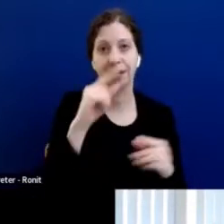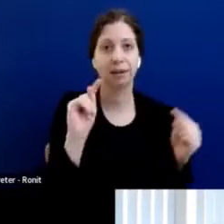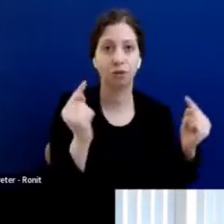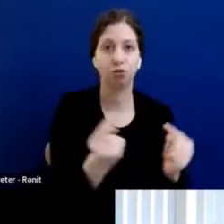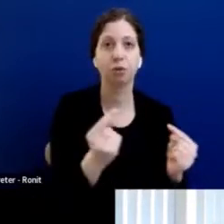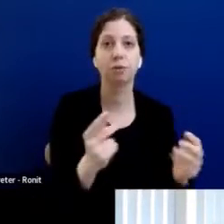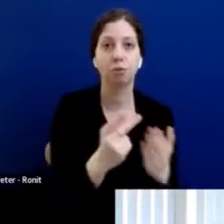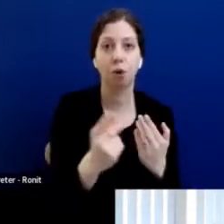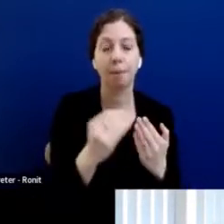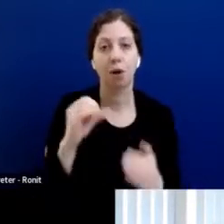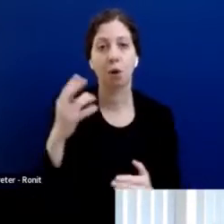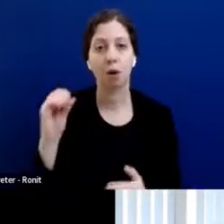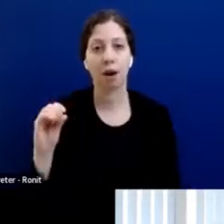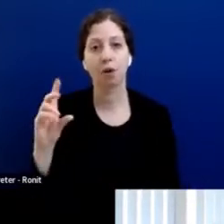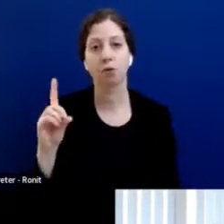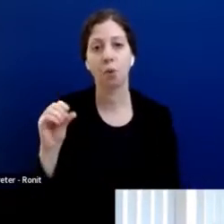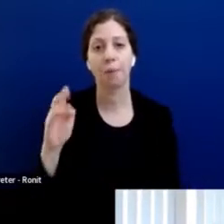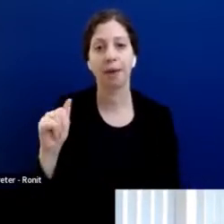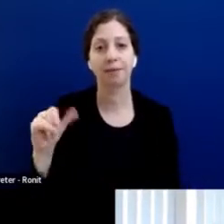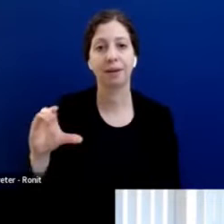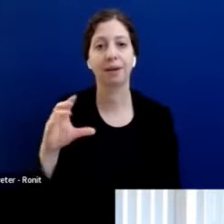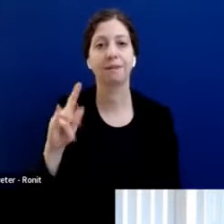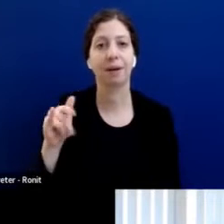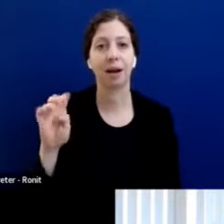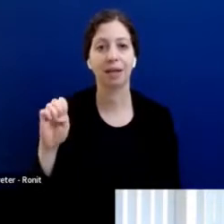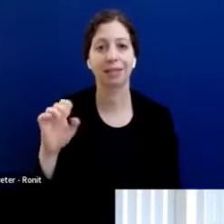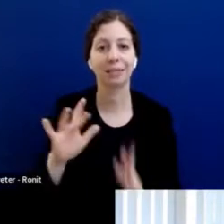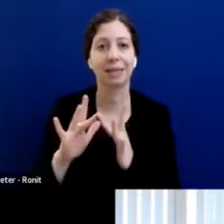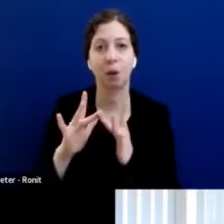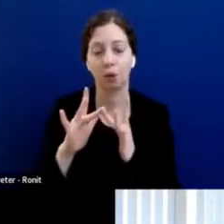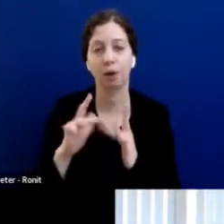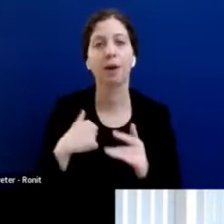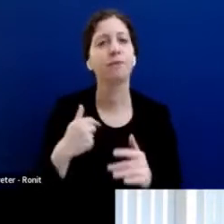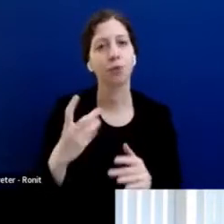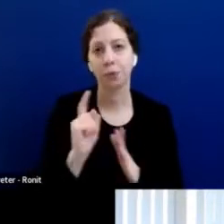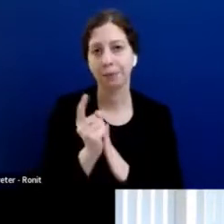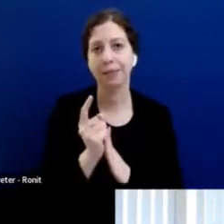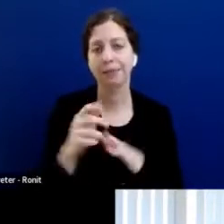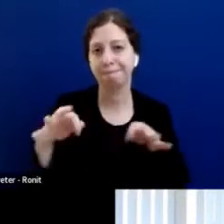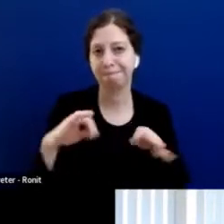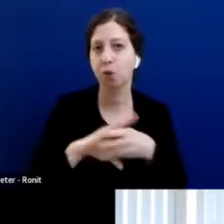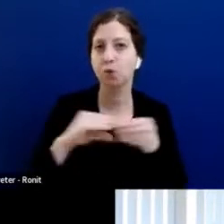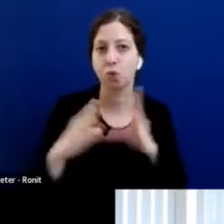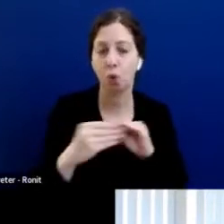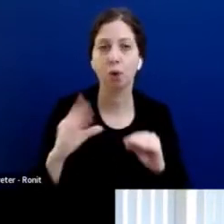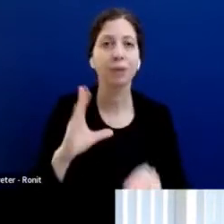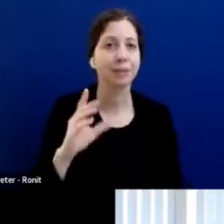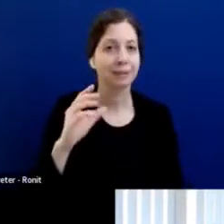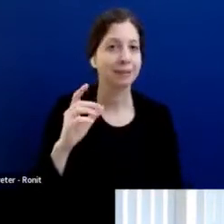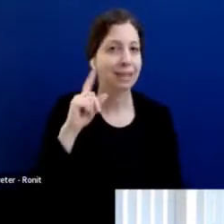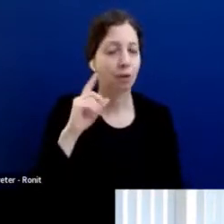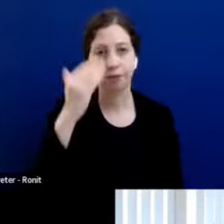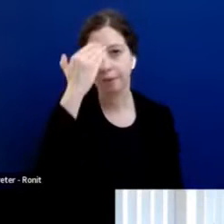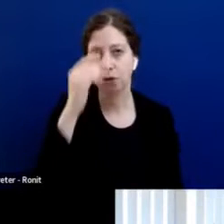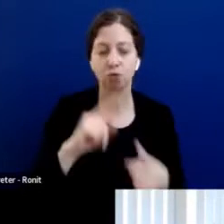and the Ohio Domestic Violence Network. I'm just going to spend a few minutes telling you all a story that will sound familiar to stories